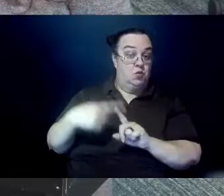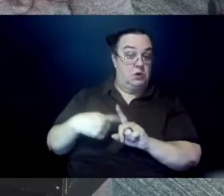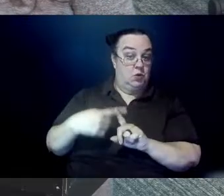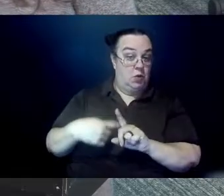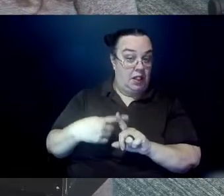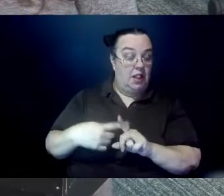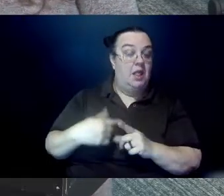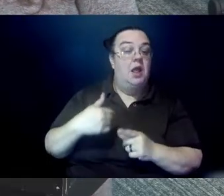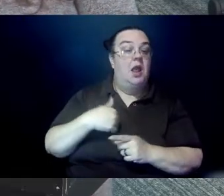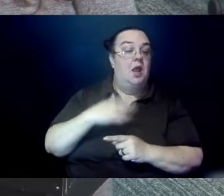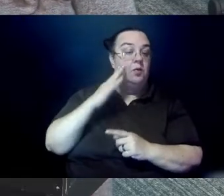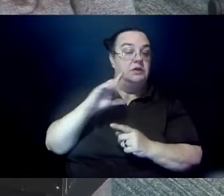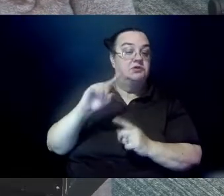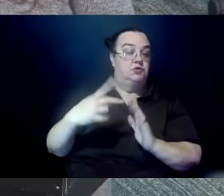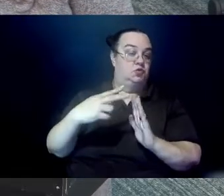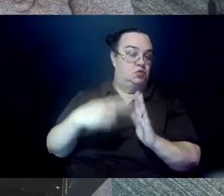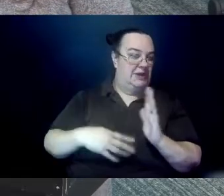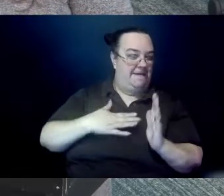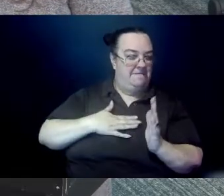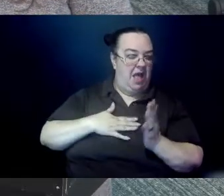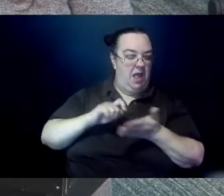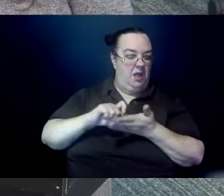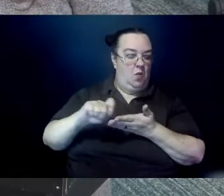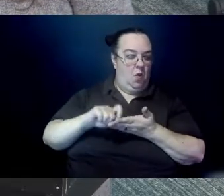And I'm just going to read what I wrote.